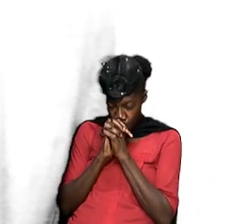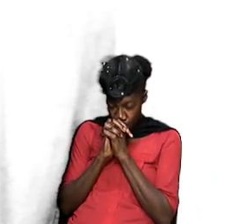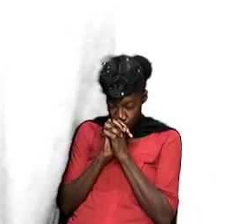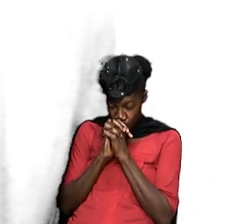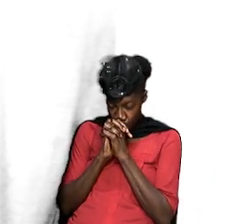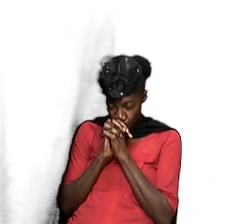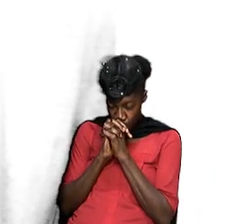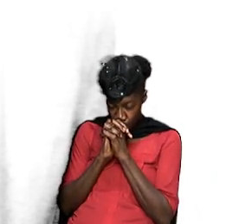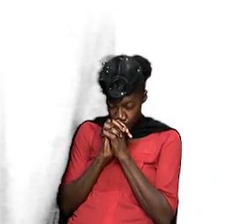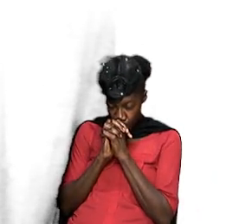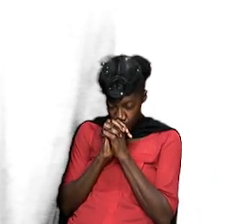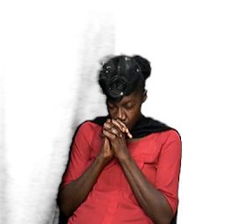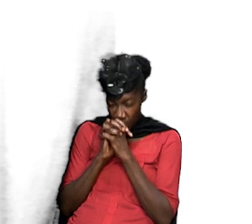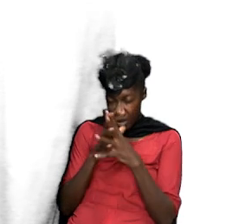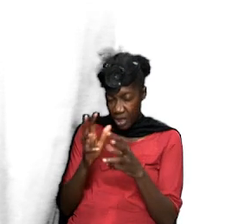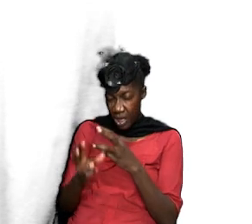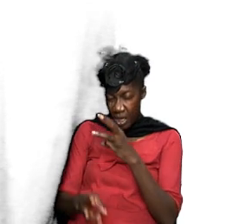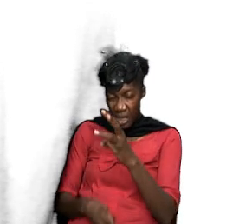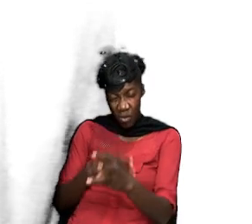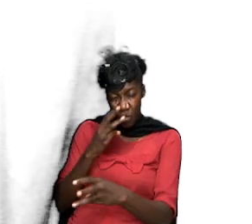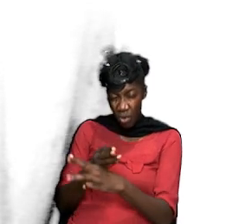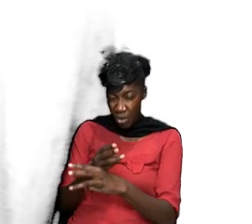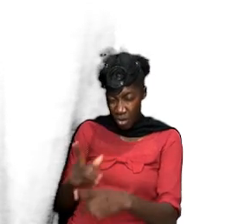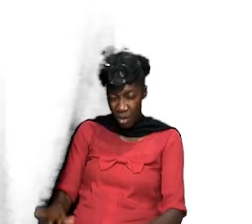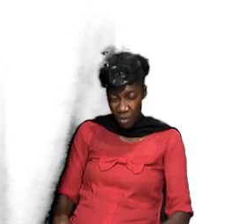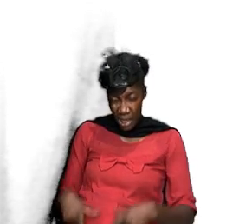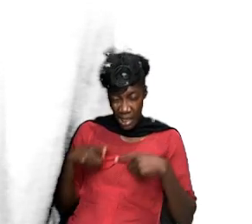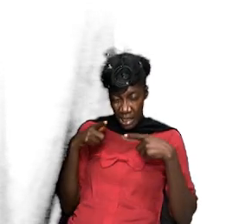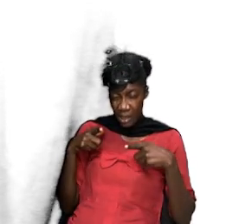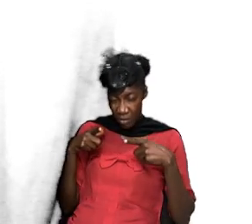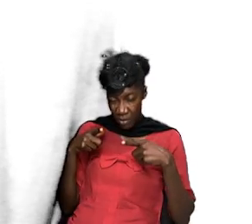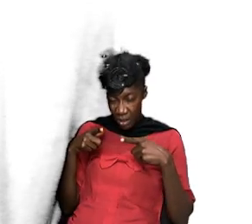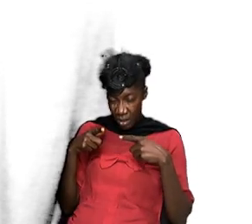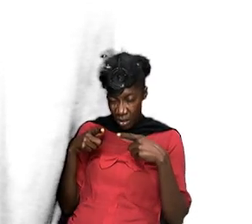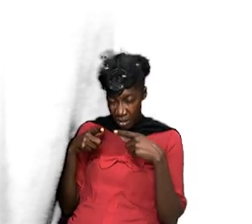And the type of world that we are living in,